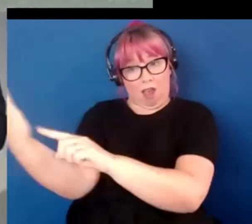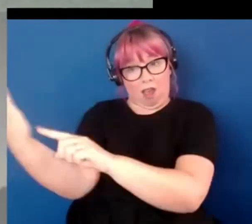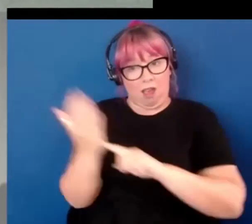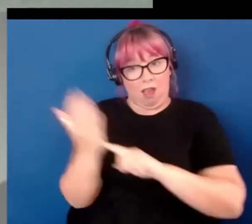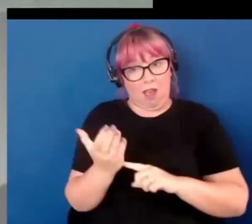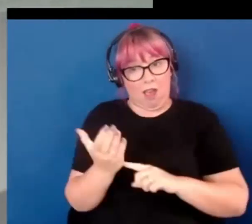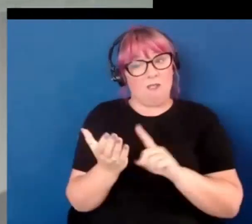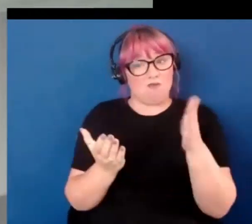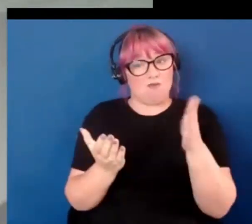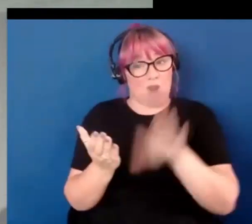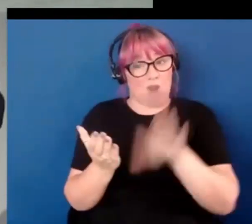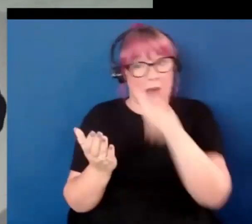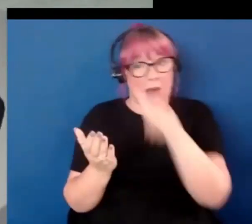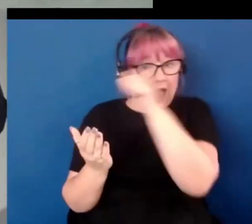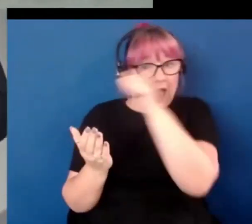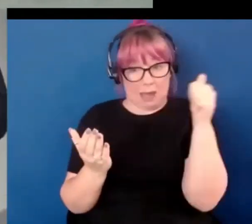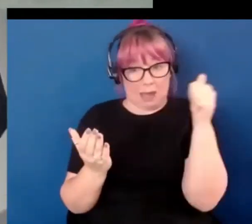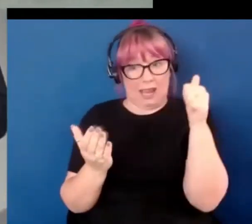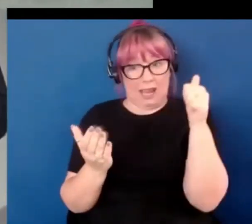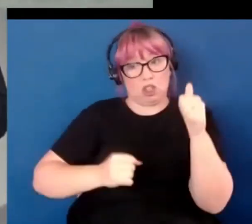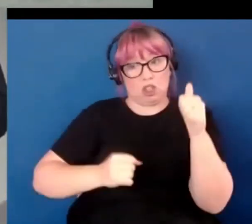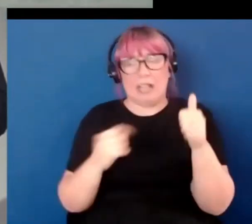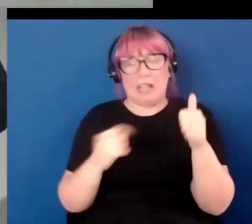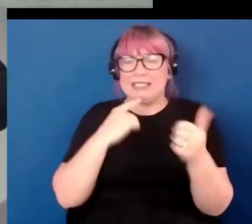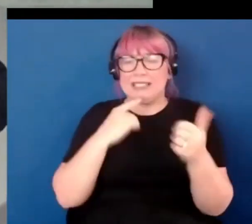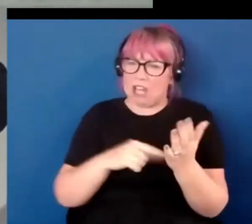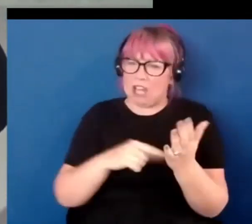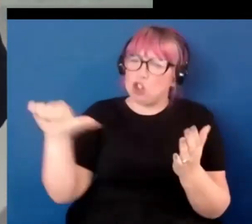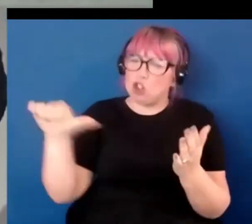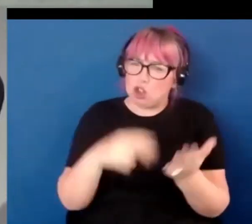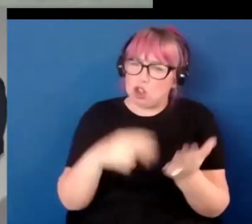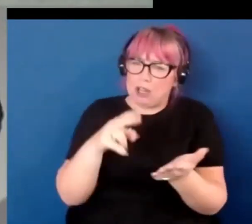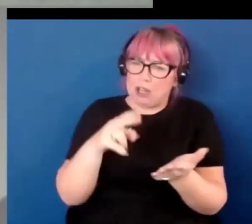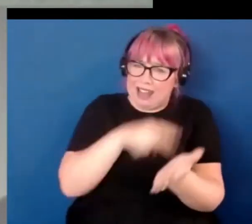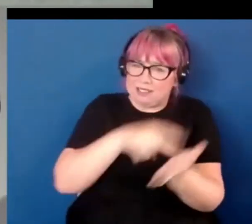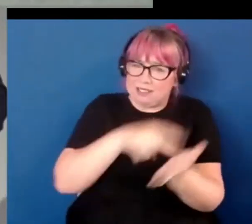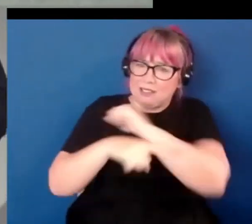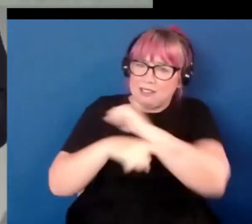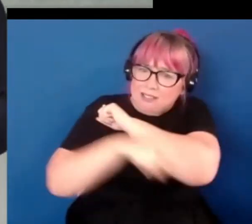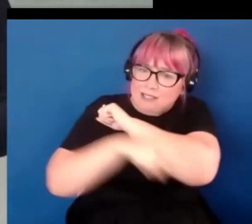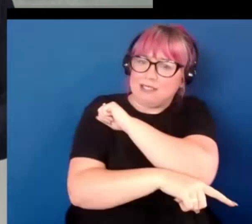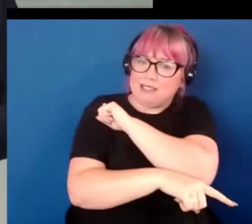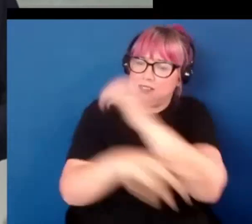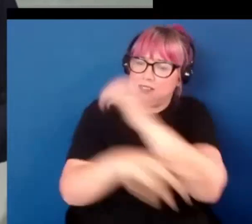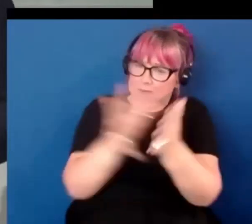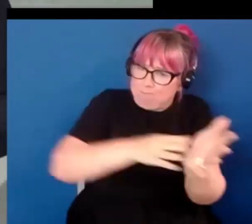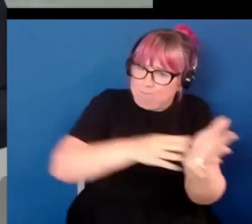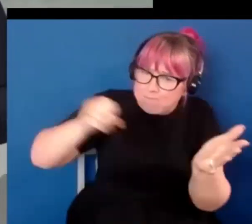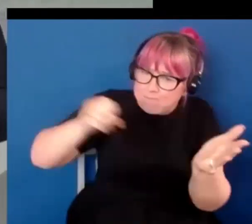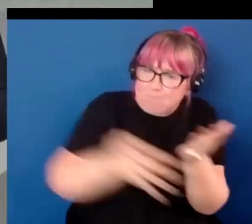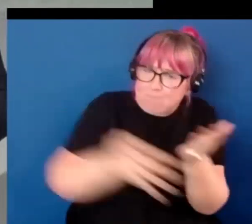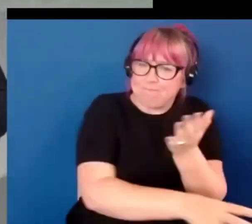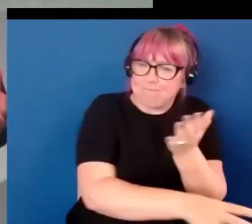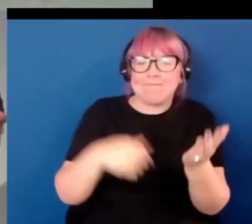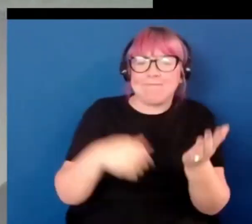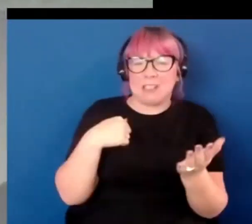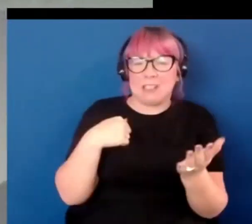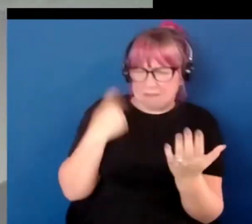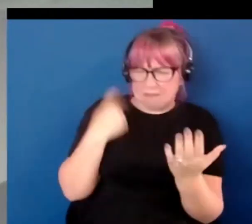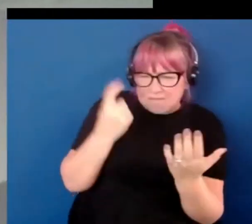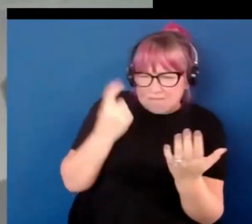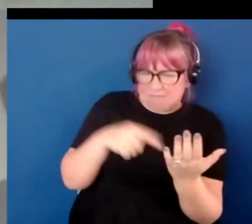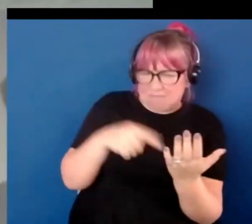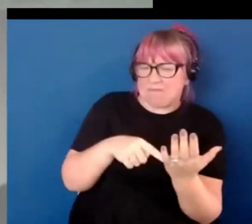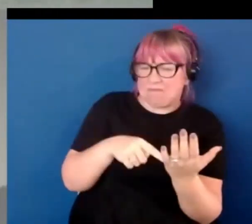cancel the debts of the poorest countries in the year 2000. The idea was preposterous at the time. No one was talking about it, let alone considering